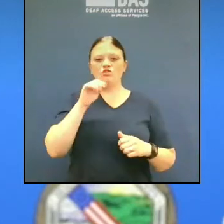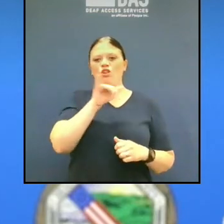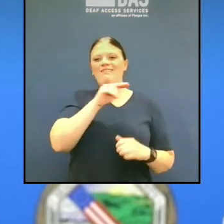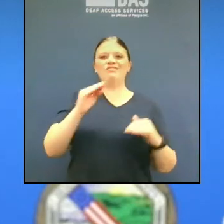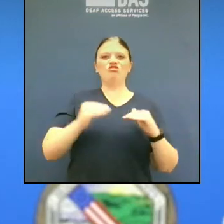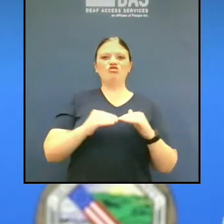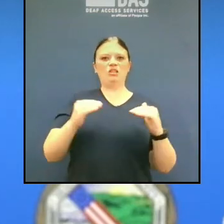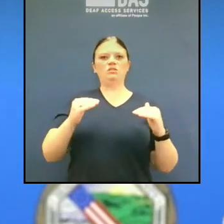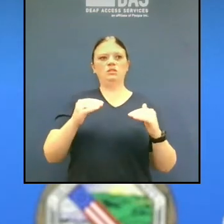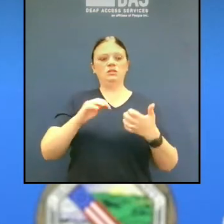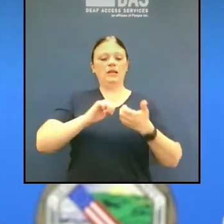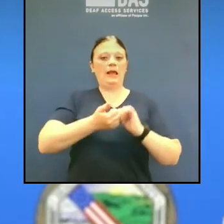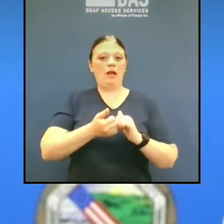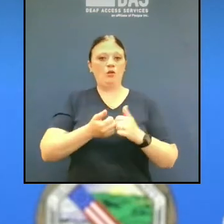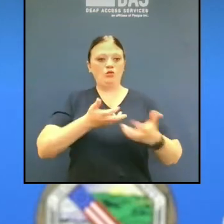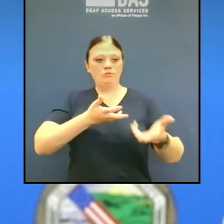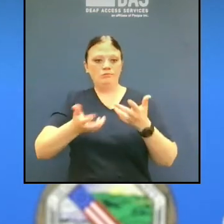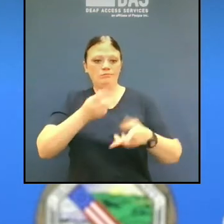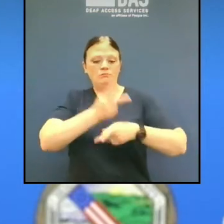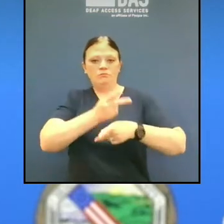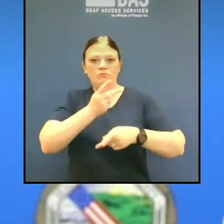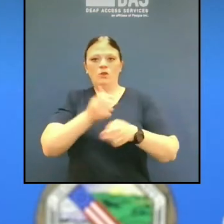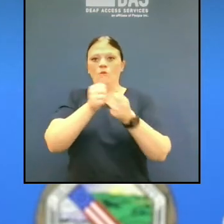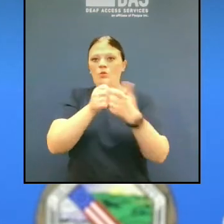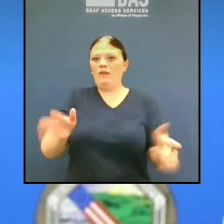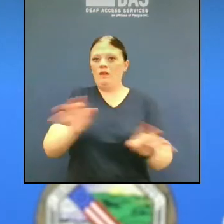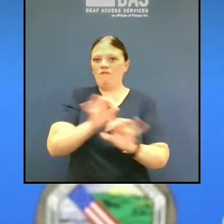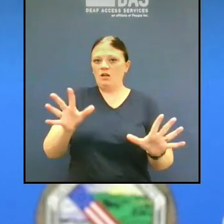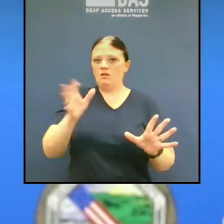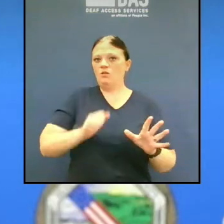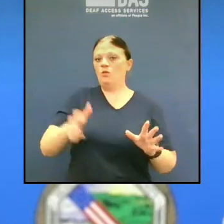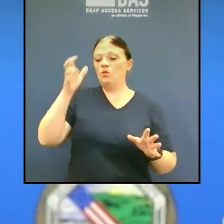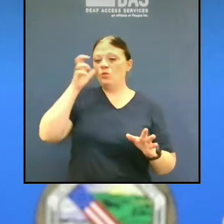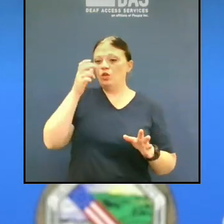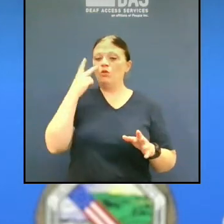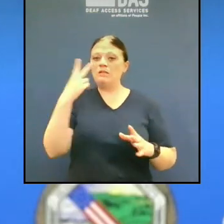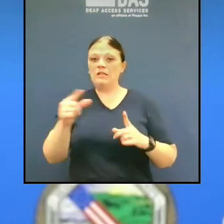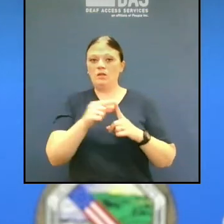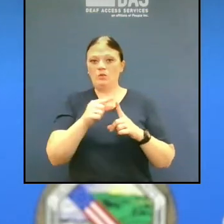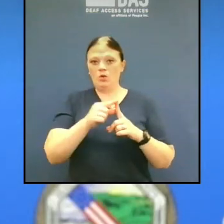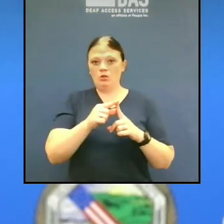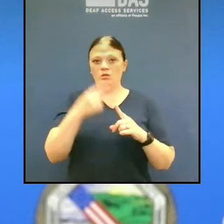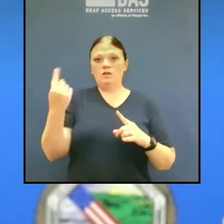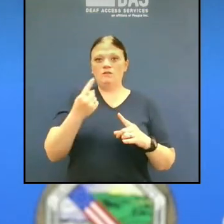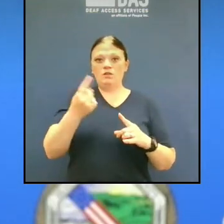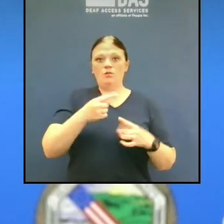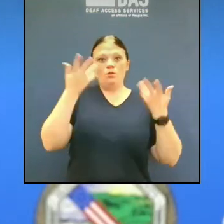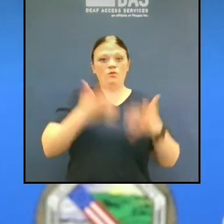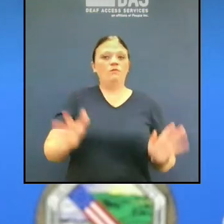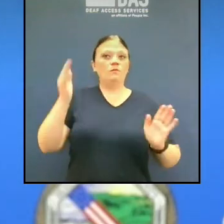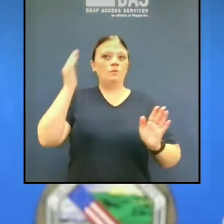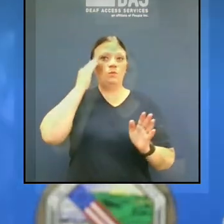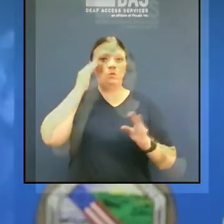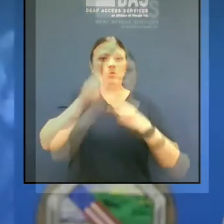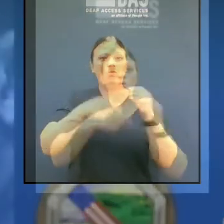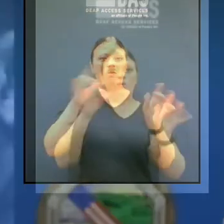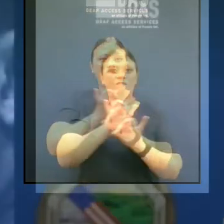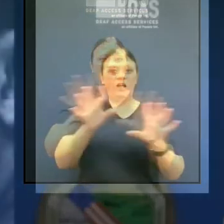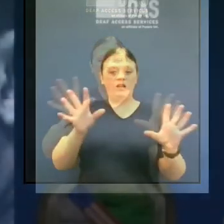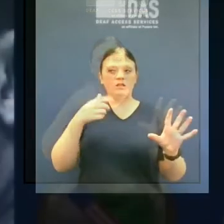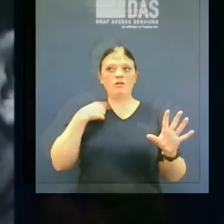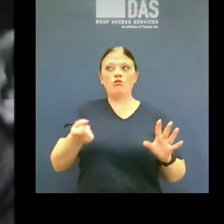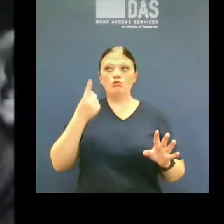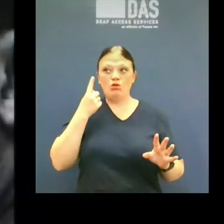with it through nonviolence. And that's why I want you to hear the words or see the words of someone who knew about violence, who understood